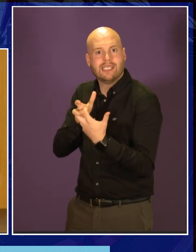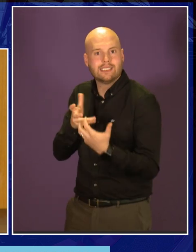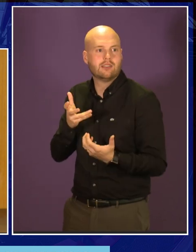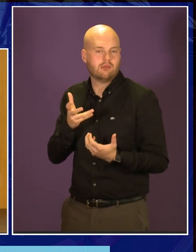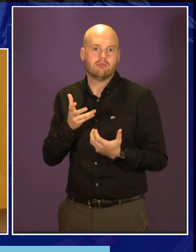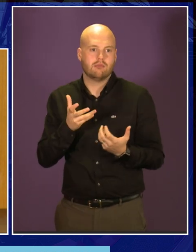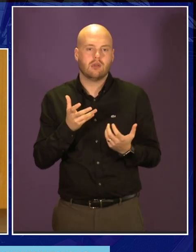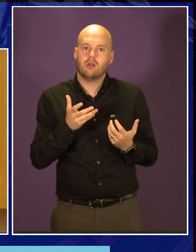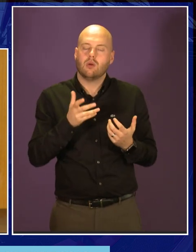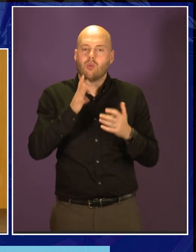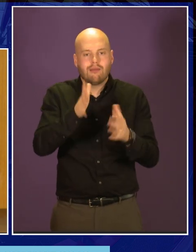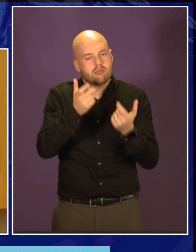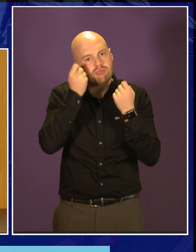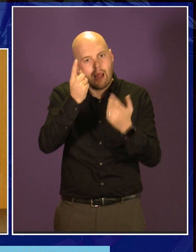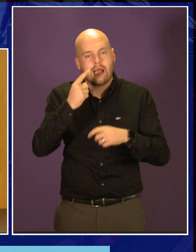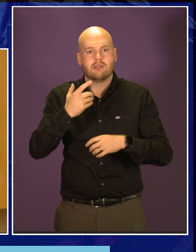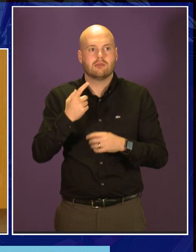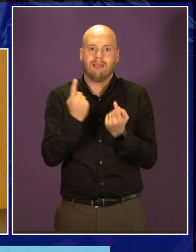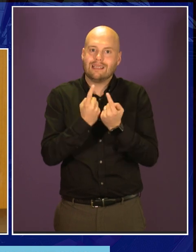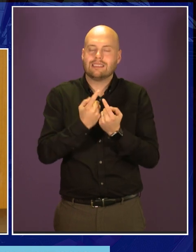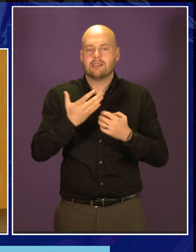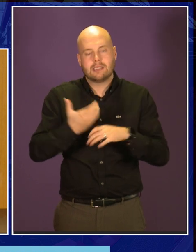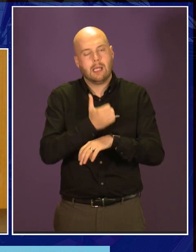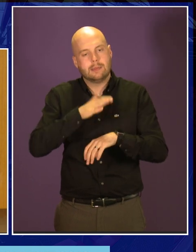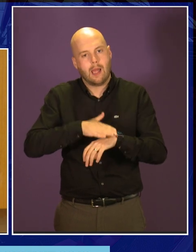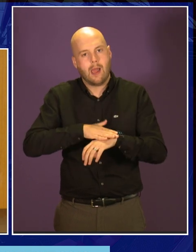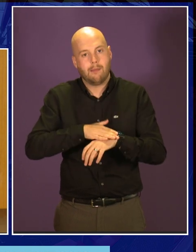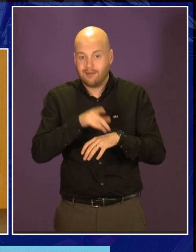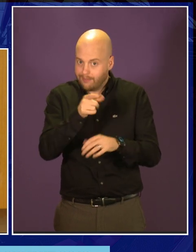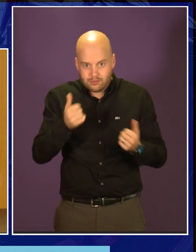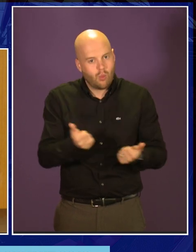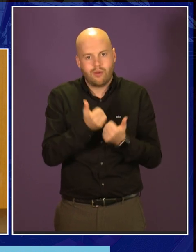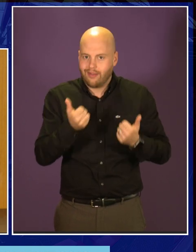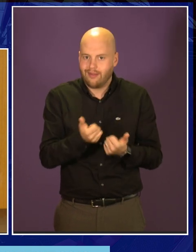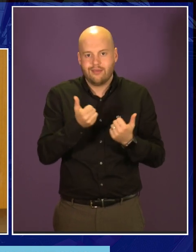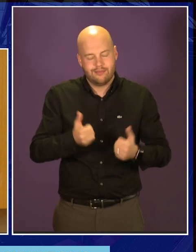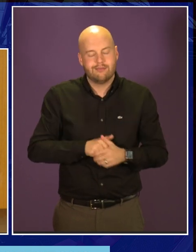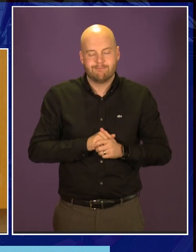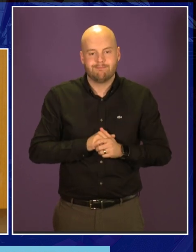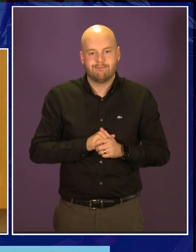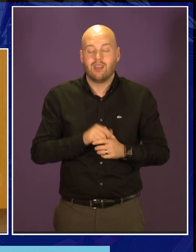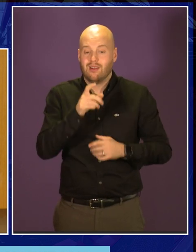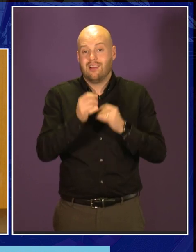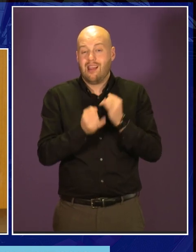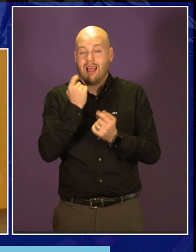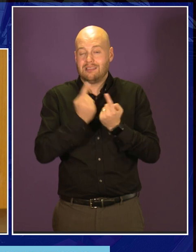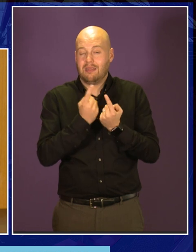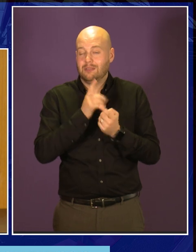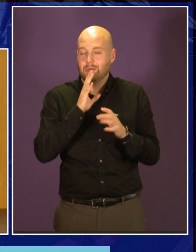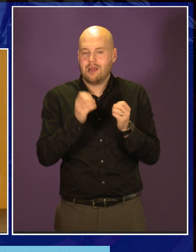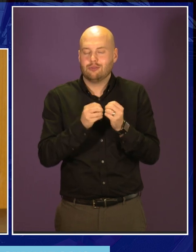importance to recognize that things take time and it's okay to let them do that. The last thing then that I would mention is a return